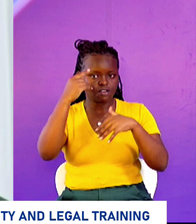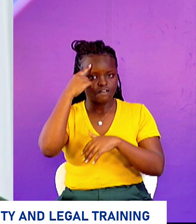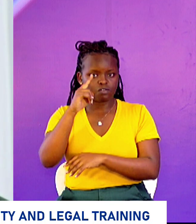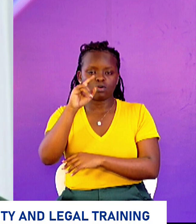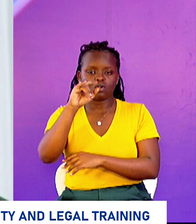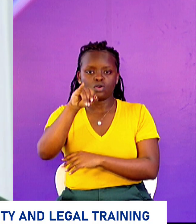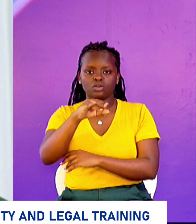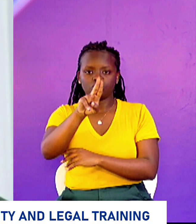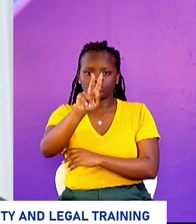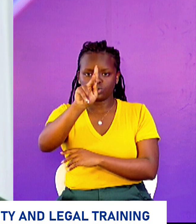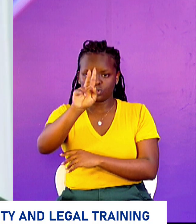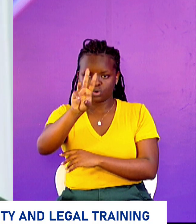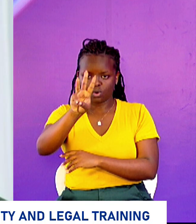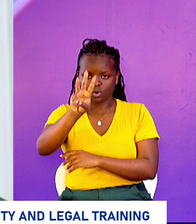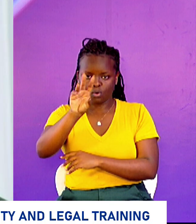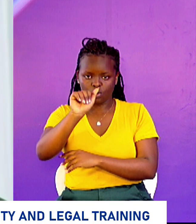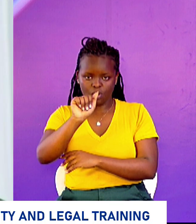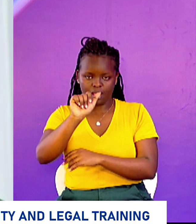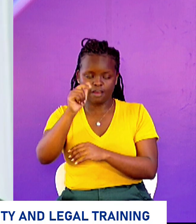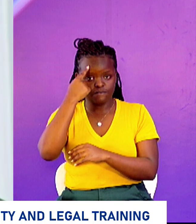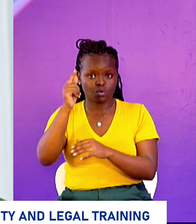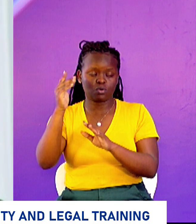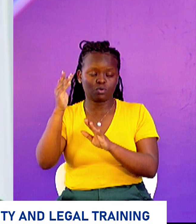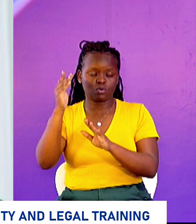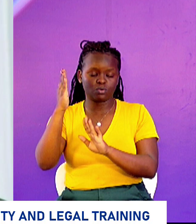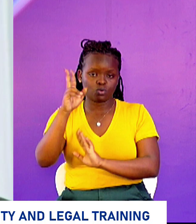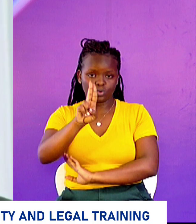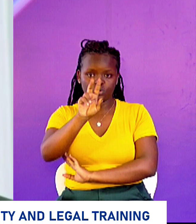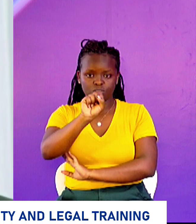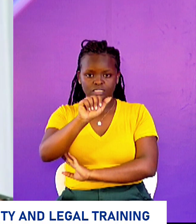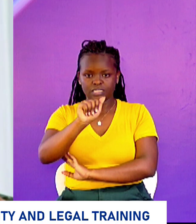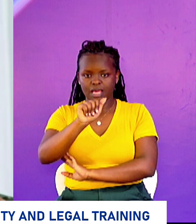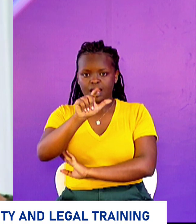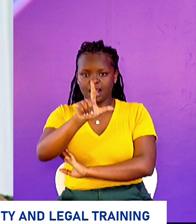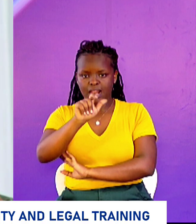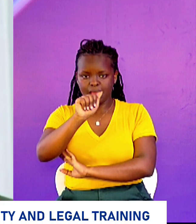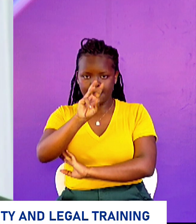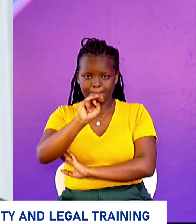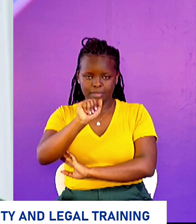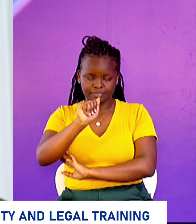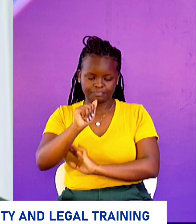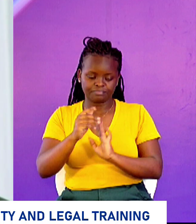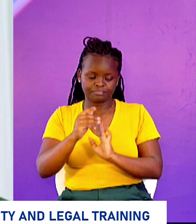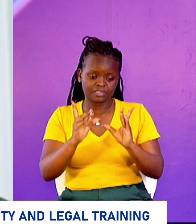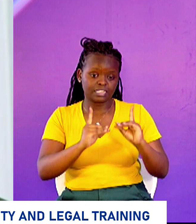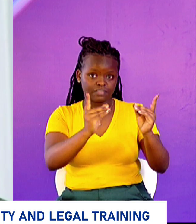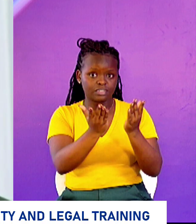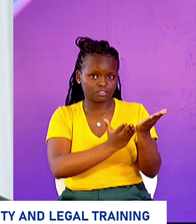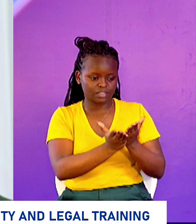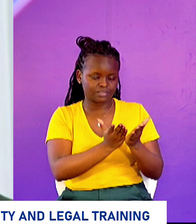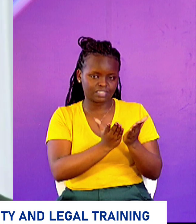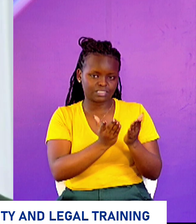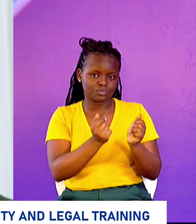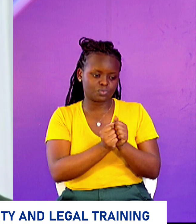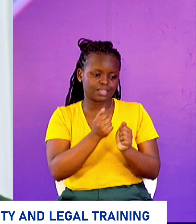Usalama. Our officers continue to raise concerns that affect the delivery of service, among them